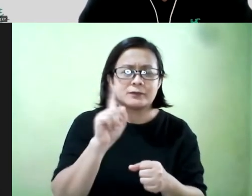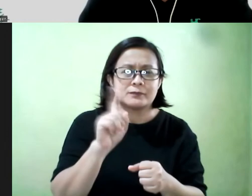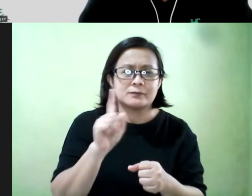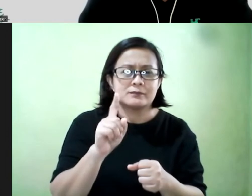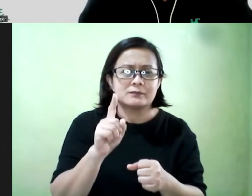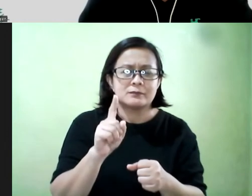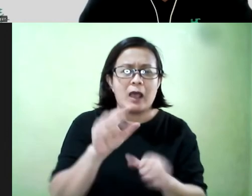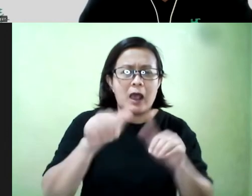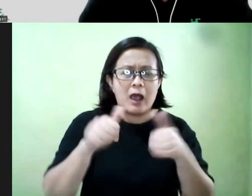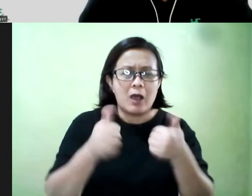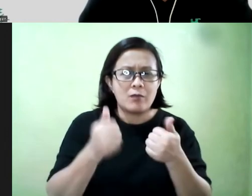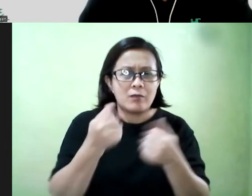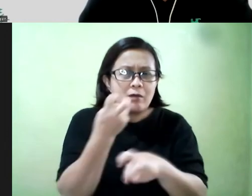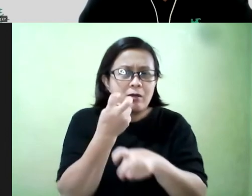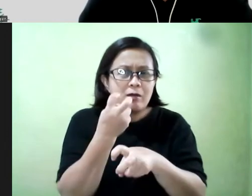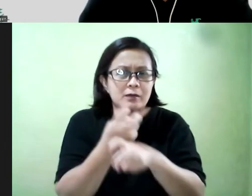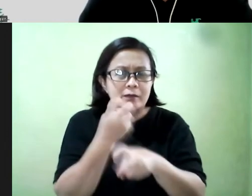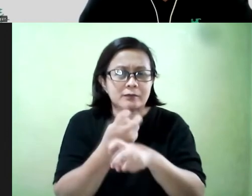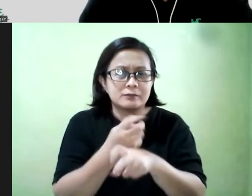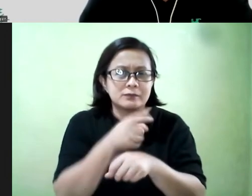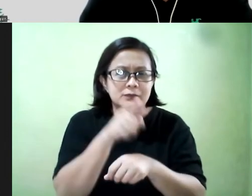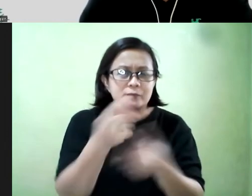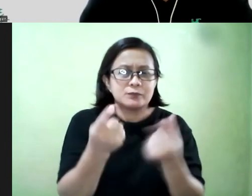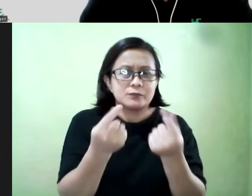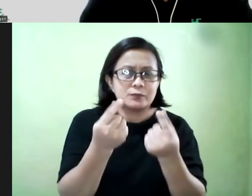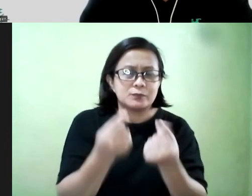effort that is like,